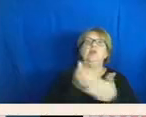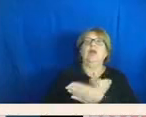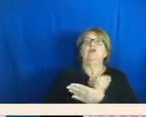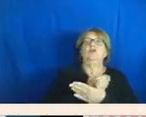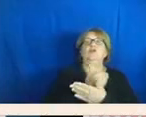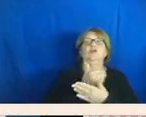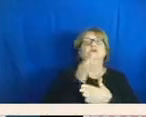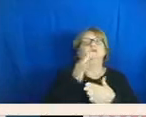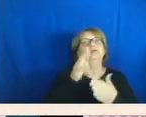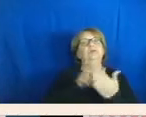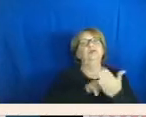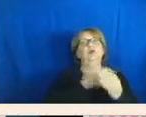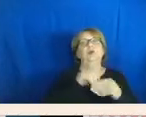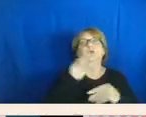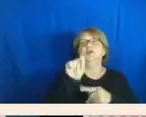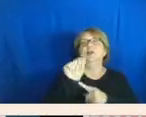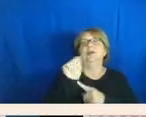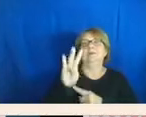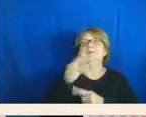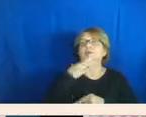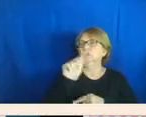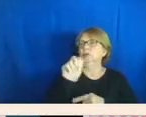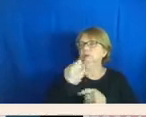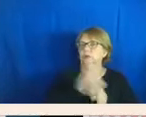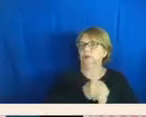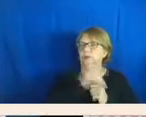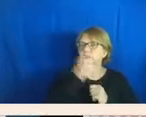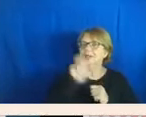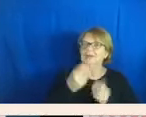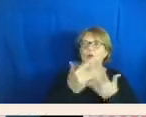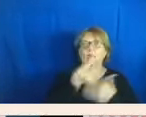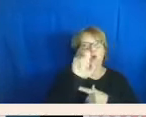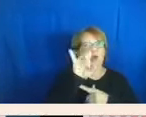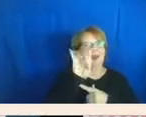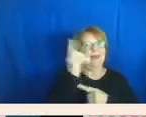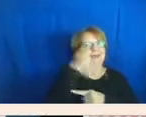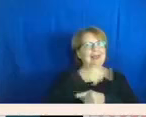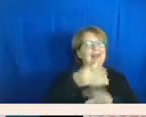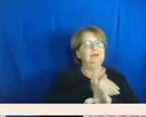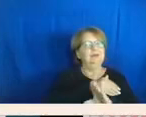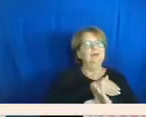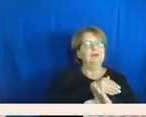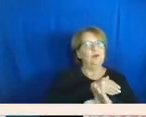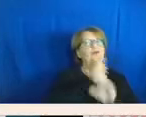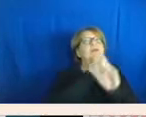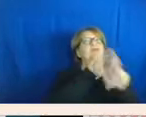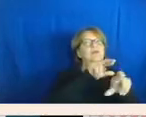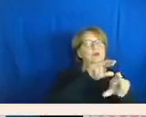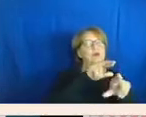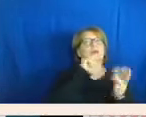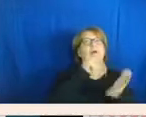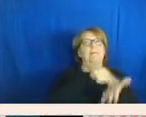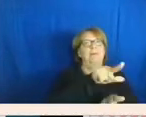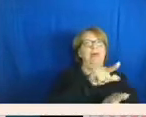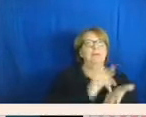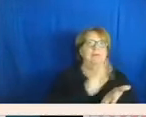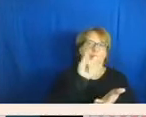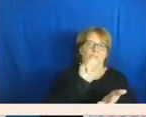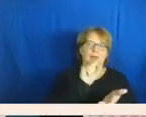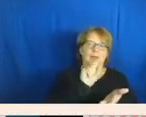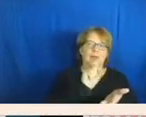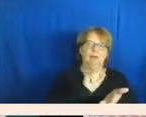good news. And because they have to wait 180 days before they report an unpaid medical bill and send it to collections. And that's